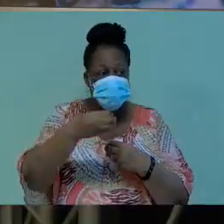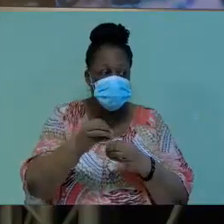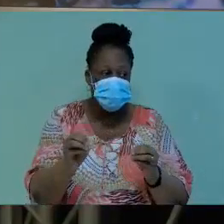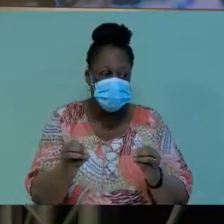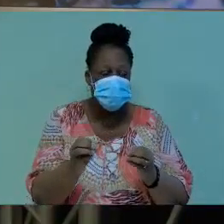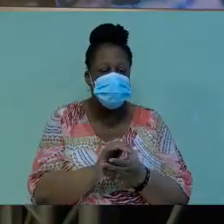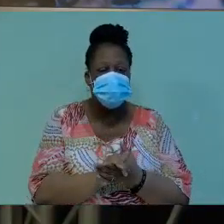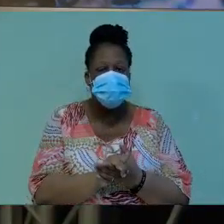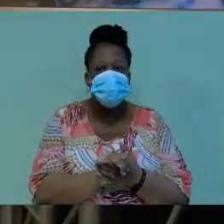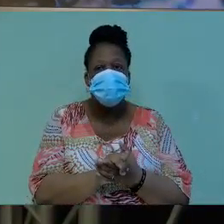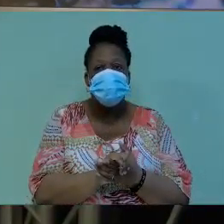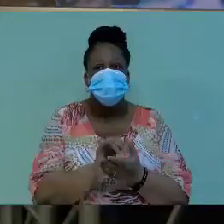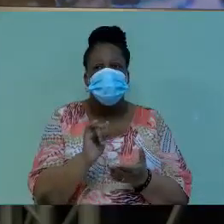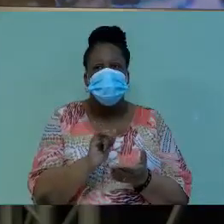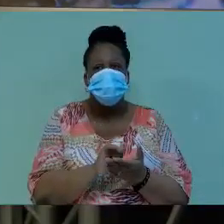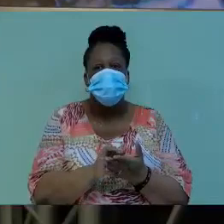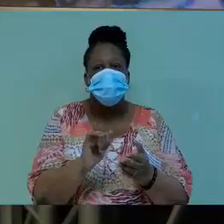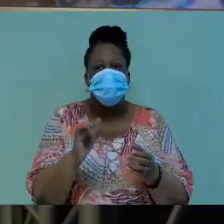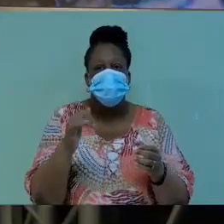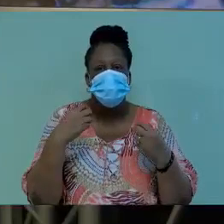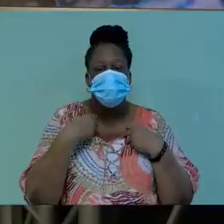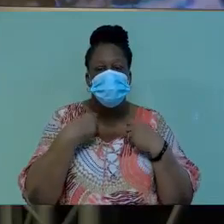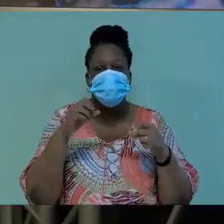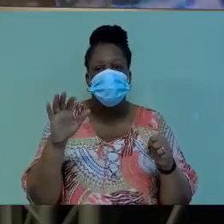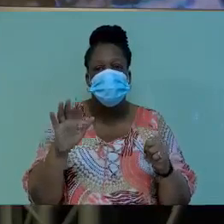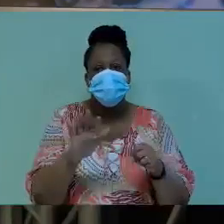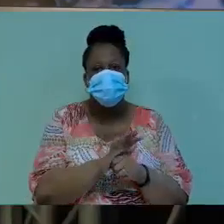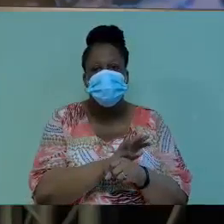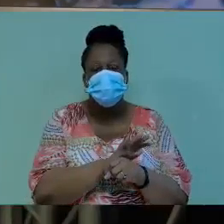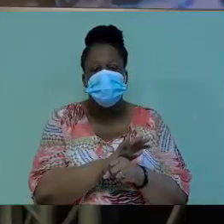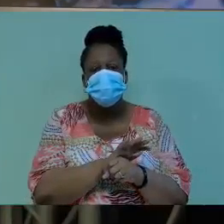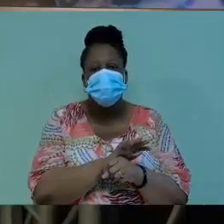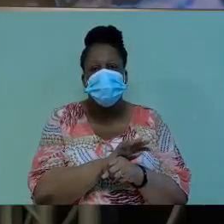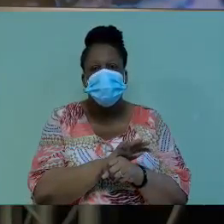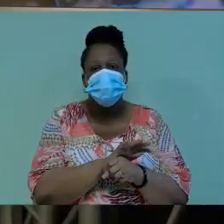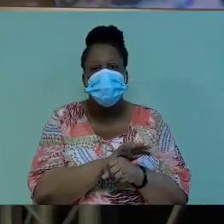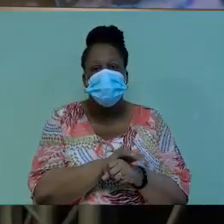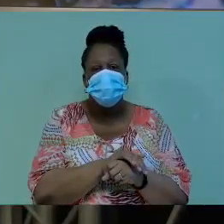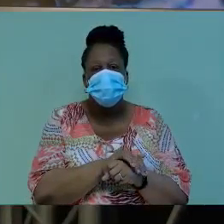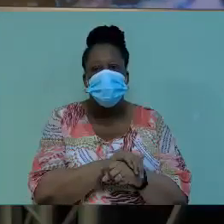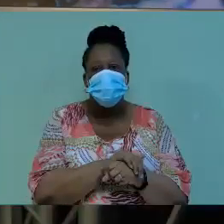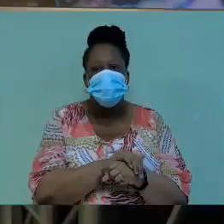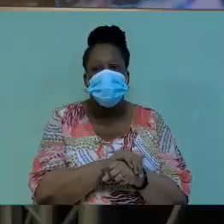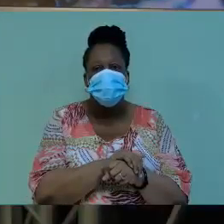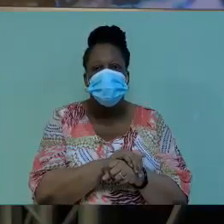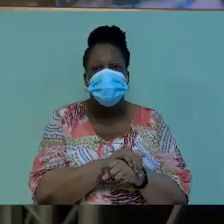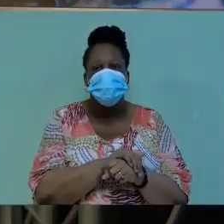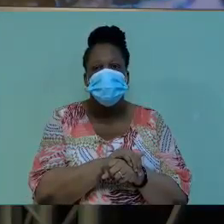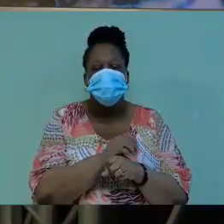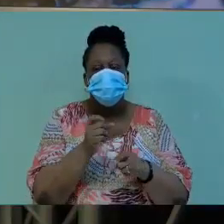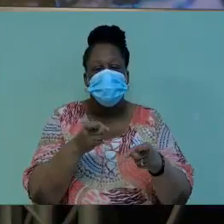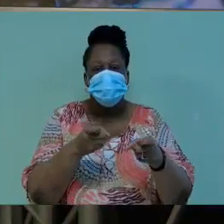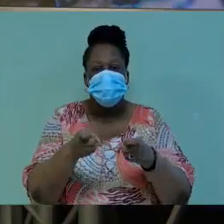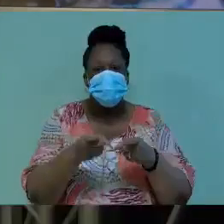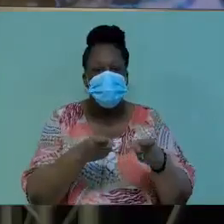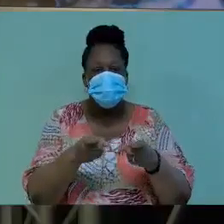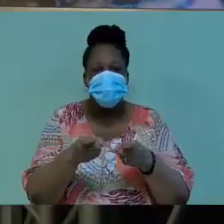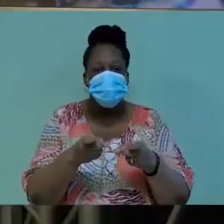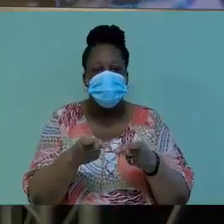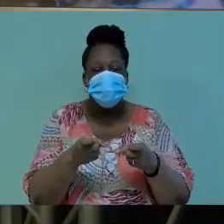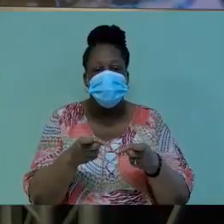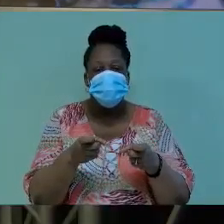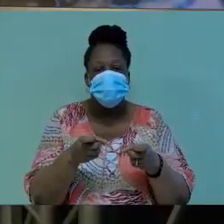has fully developed a functional disaster management and recovery and business